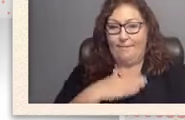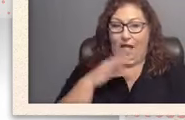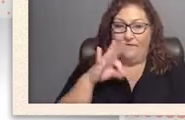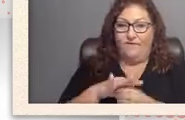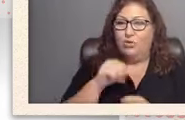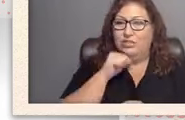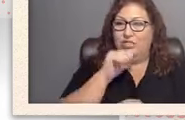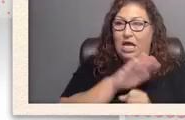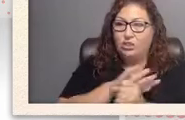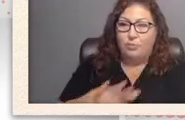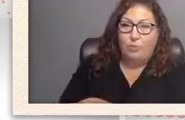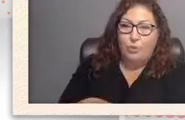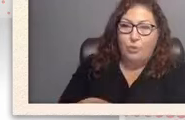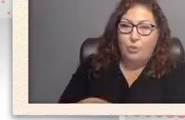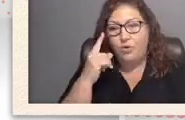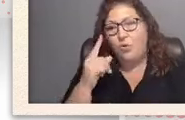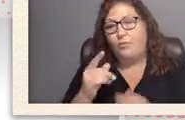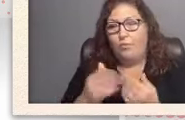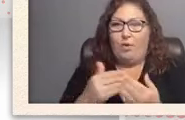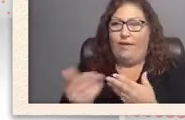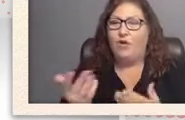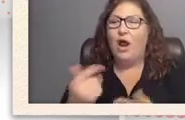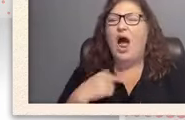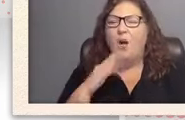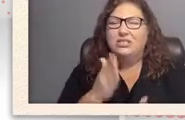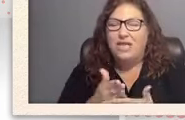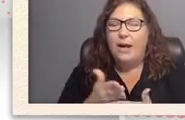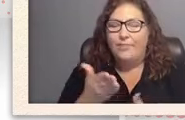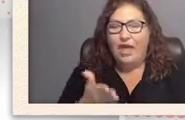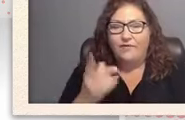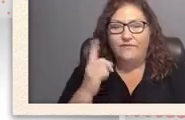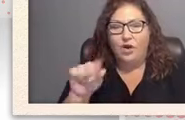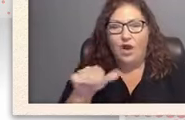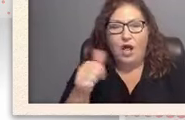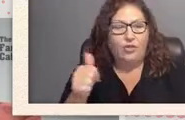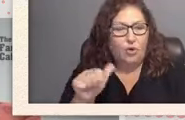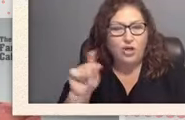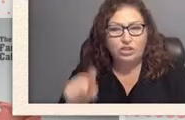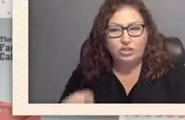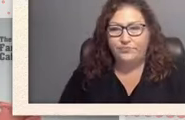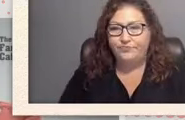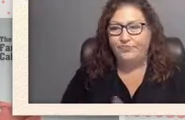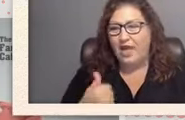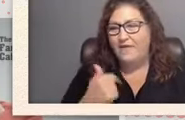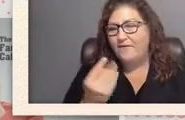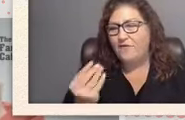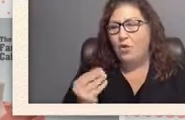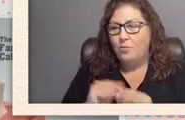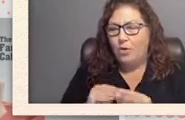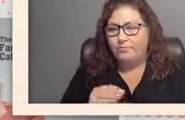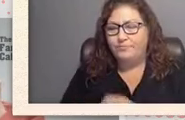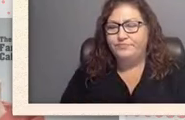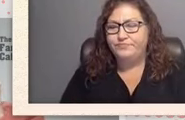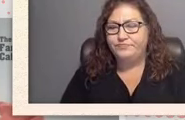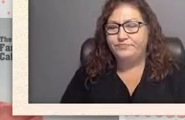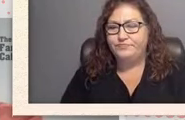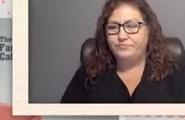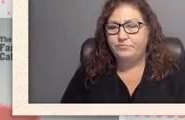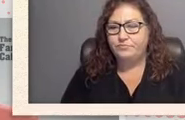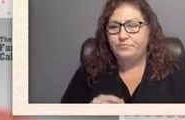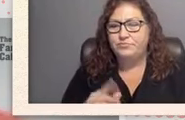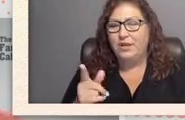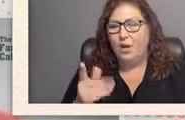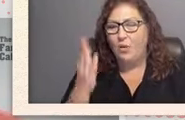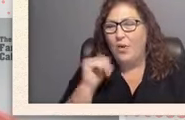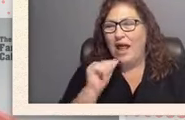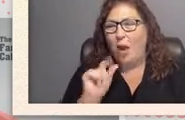suppressed or whatever. So I'll stop there if there's other questions. And we do have a couple more, so A couple more. How about we can fit them in. how about we do one